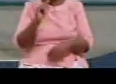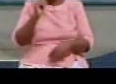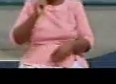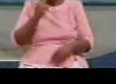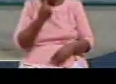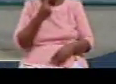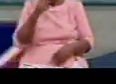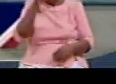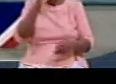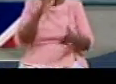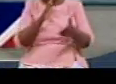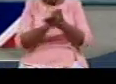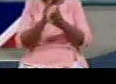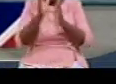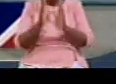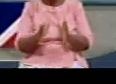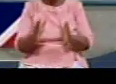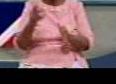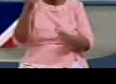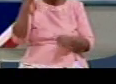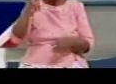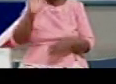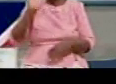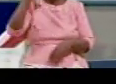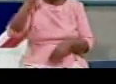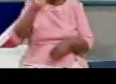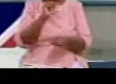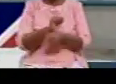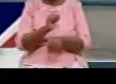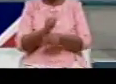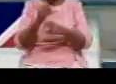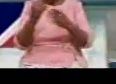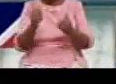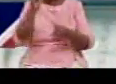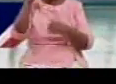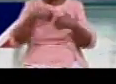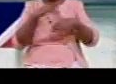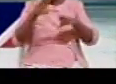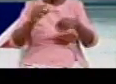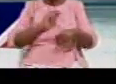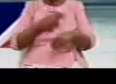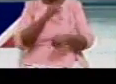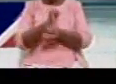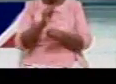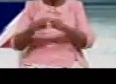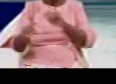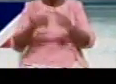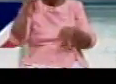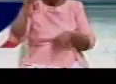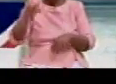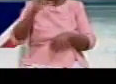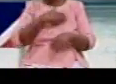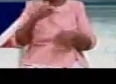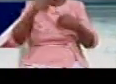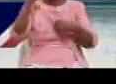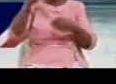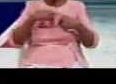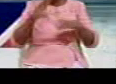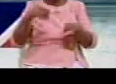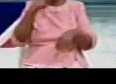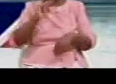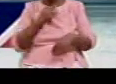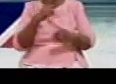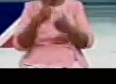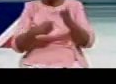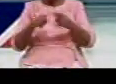for his commission. Now, he has commissioned us, and he has told us what to do, and he has given us the